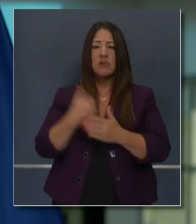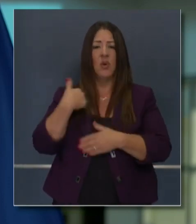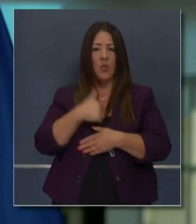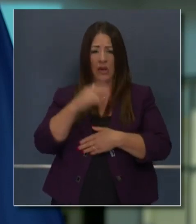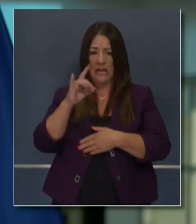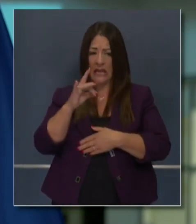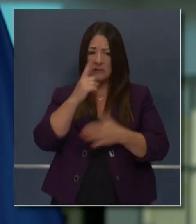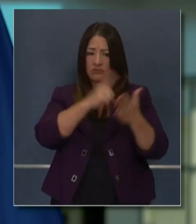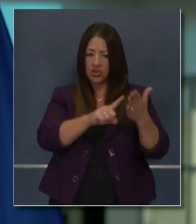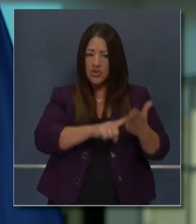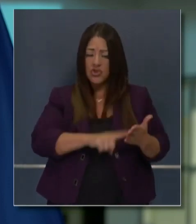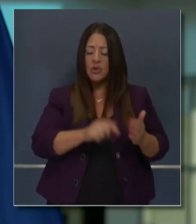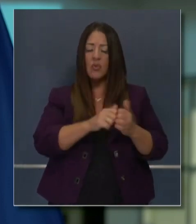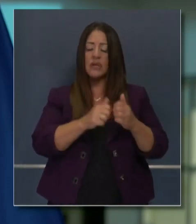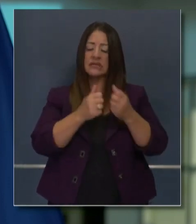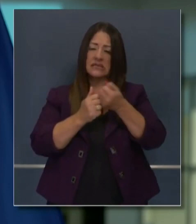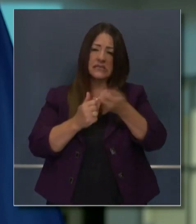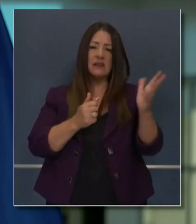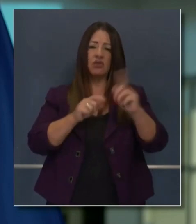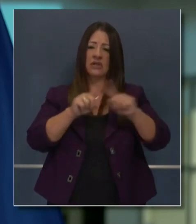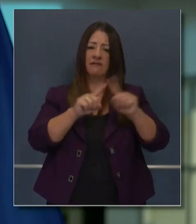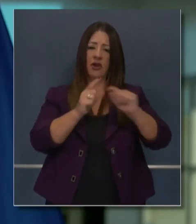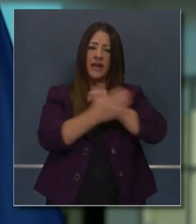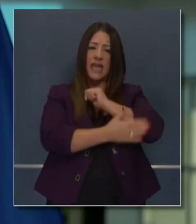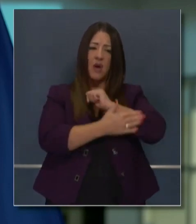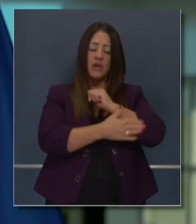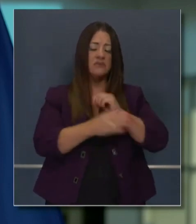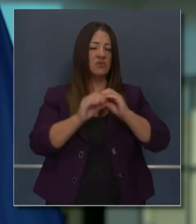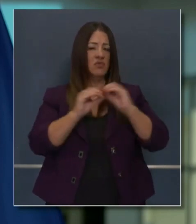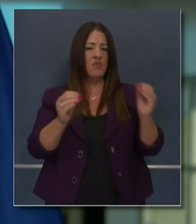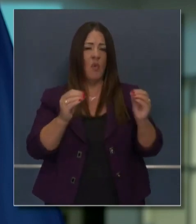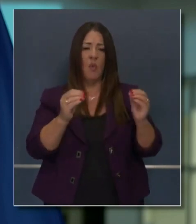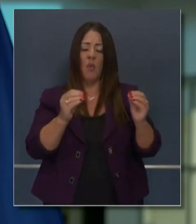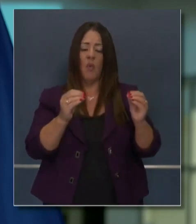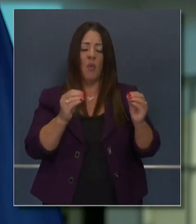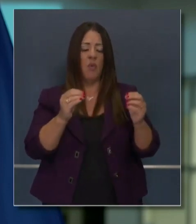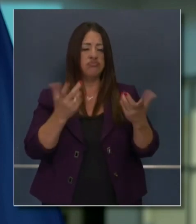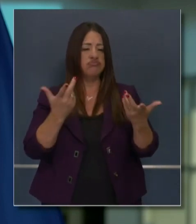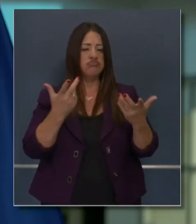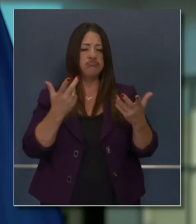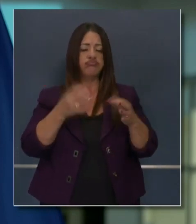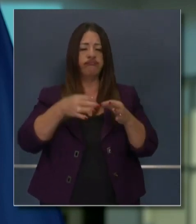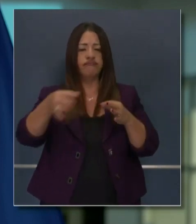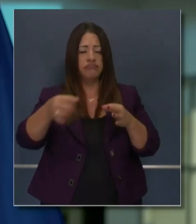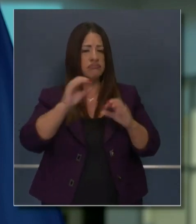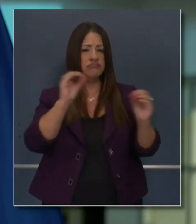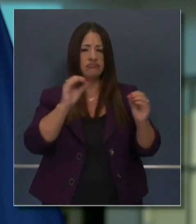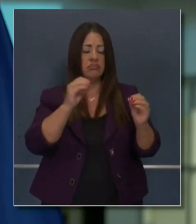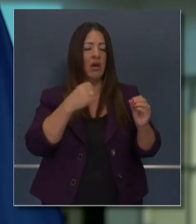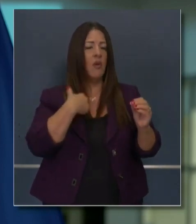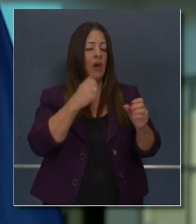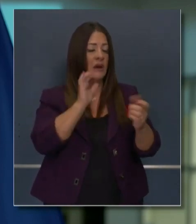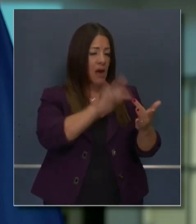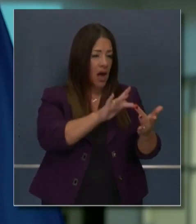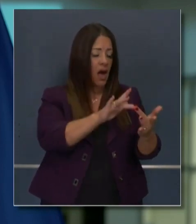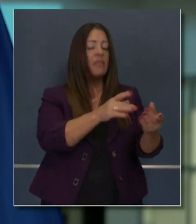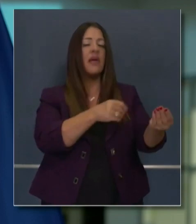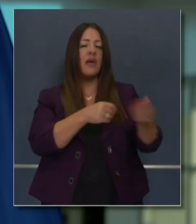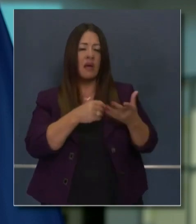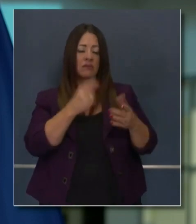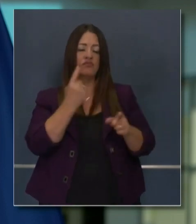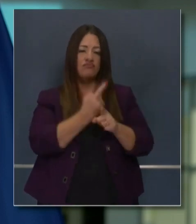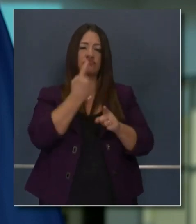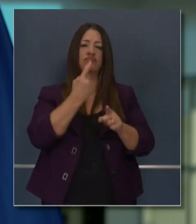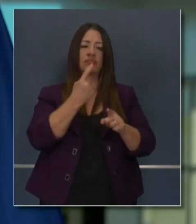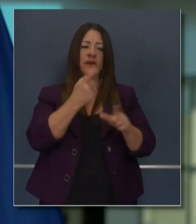of counties and without basically missing a beat, get that information right back to the state to have them in a timely